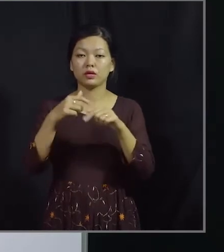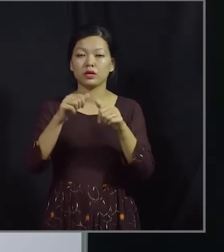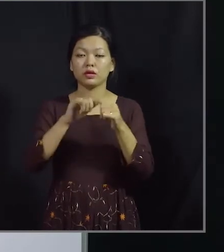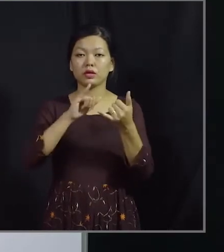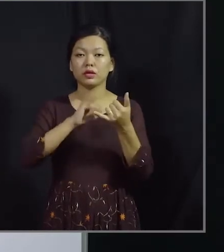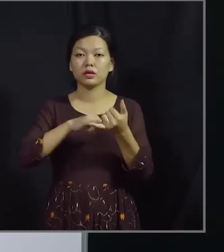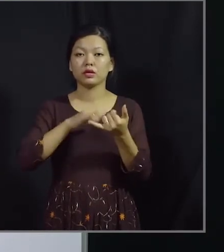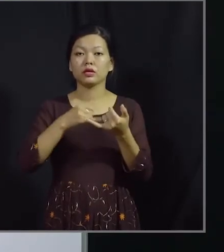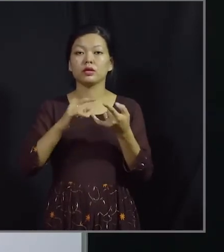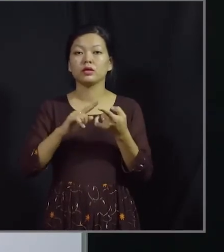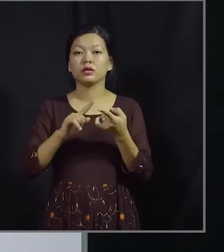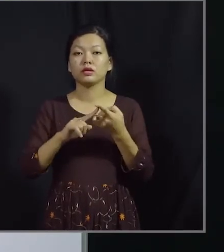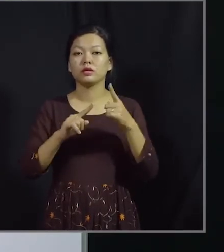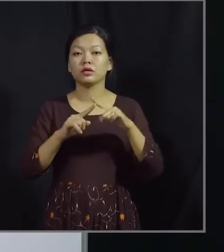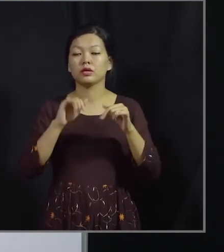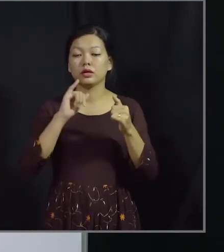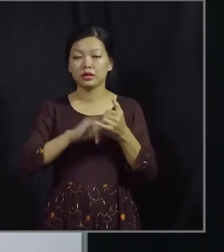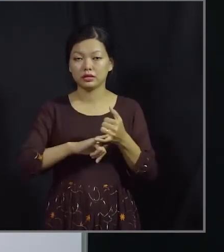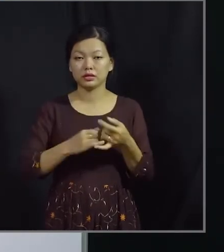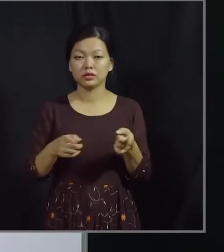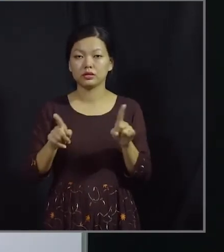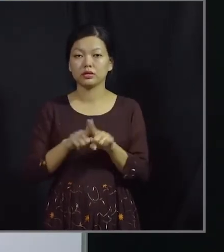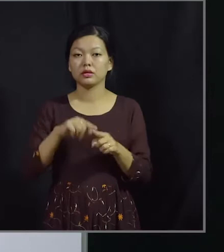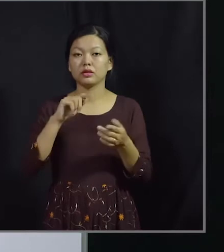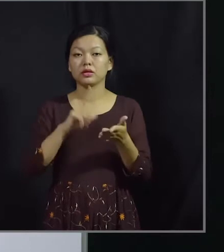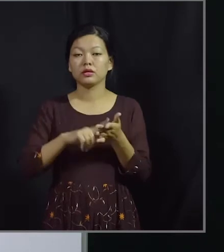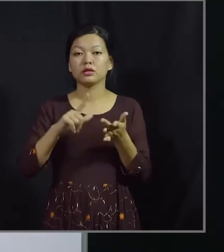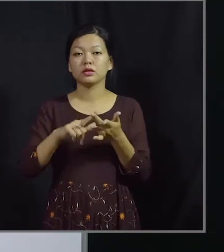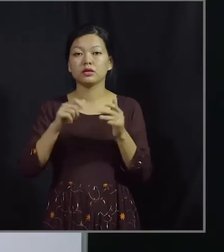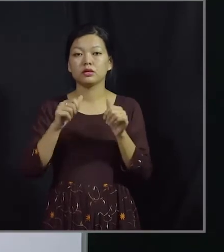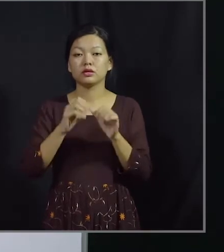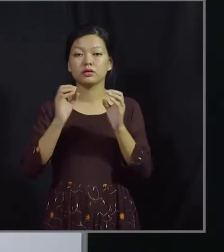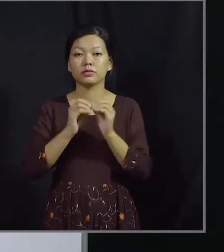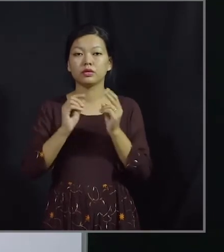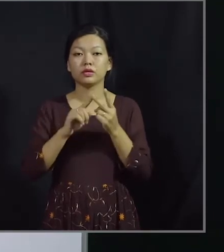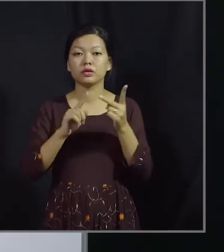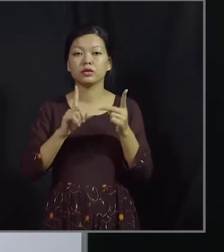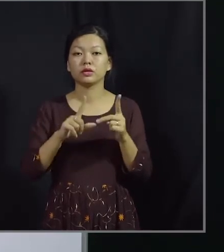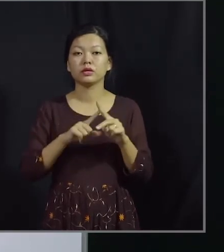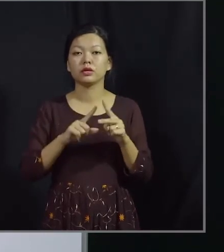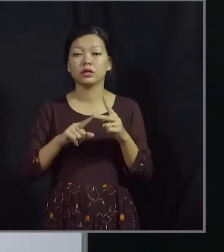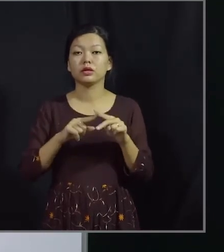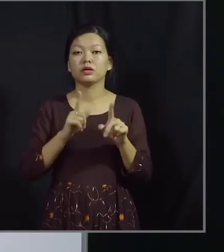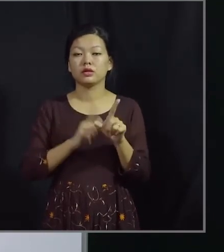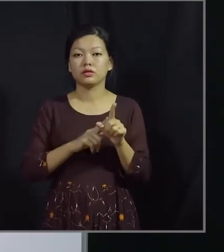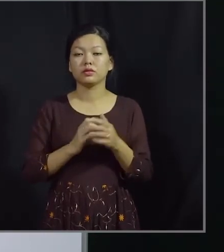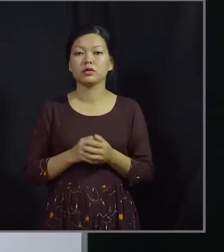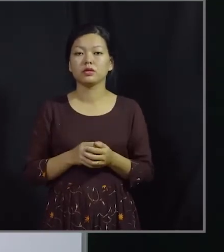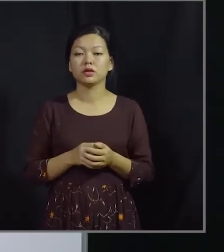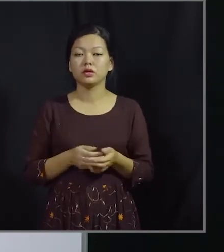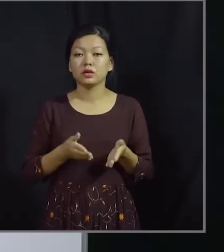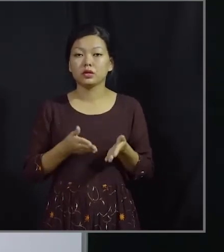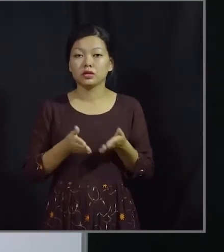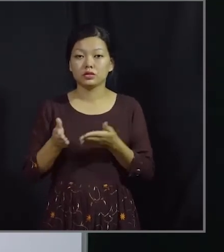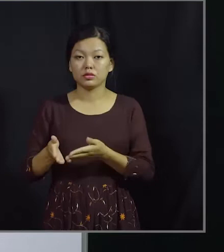liabilities keeps on changing. The value of assets and liabilities keep on changing. Sometimes it may increase, sometimes it